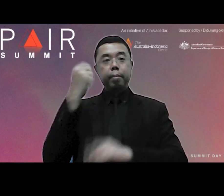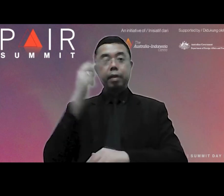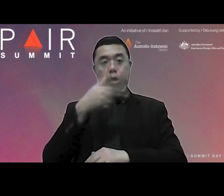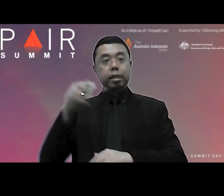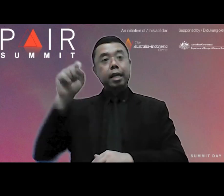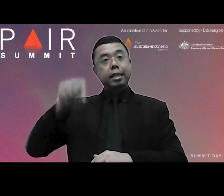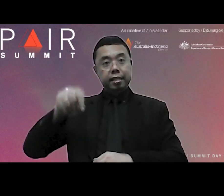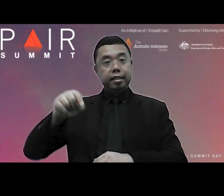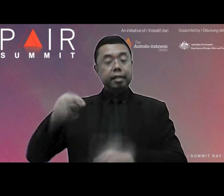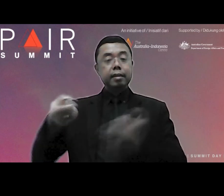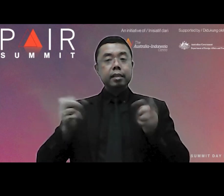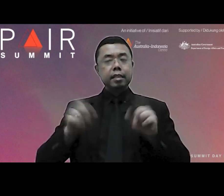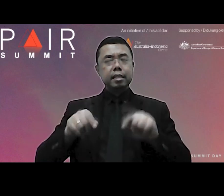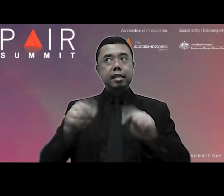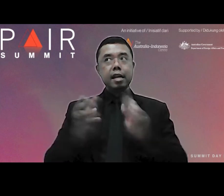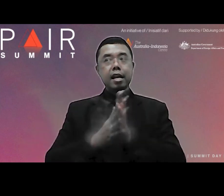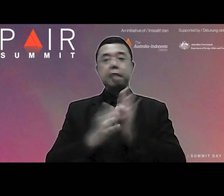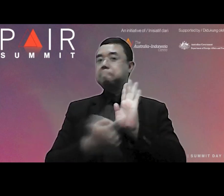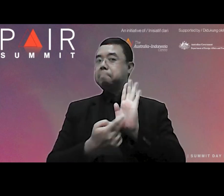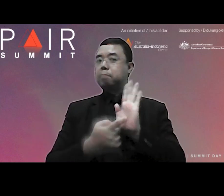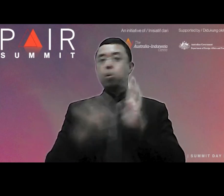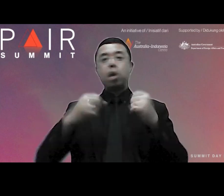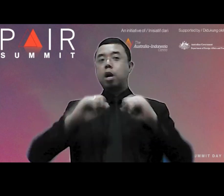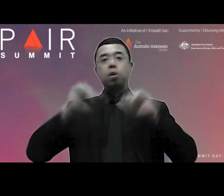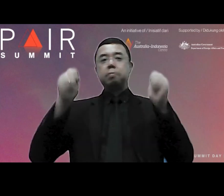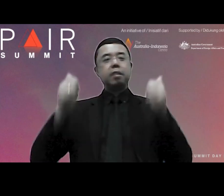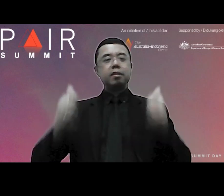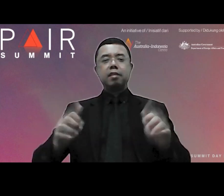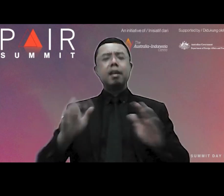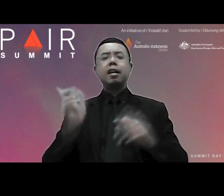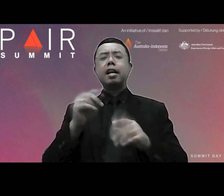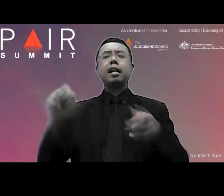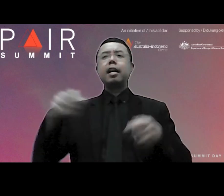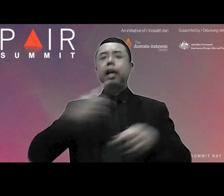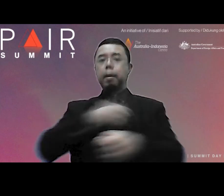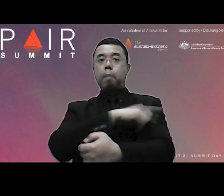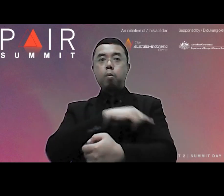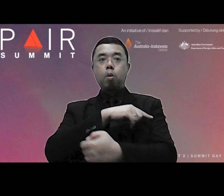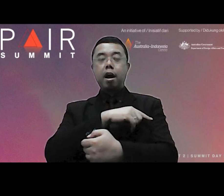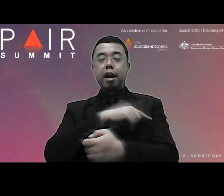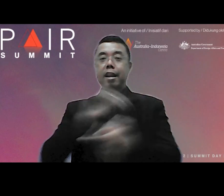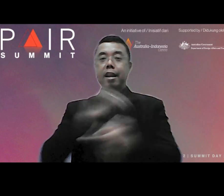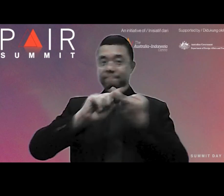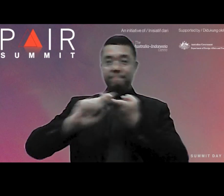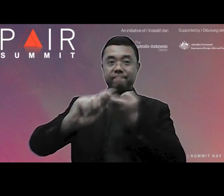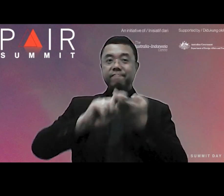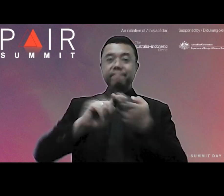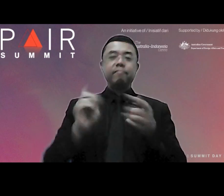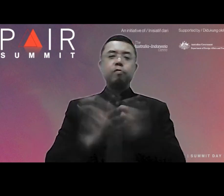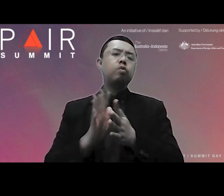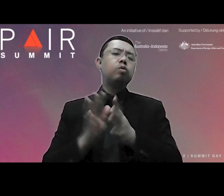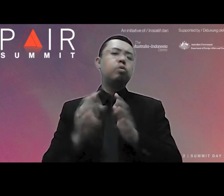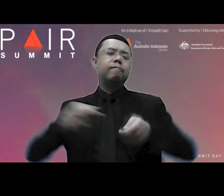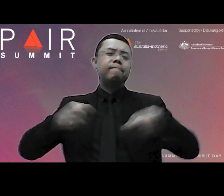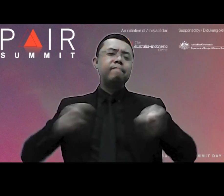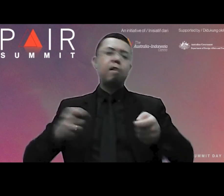our partners to really pivot and respond to what has been an urgent crisis. And the findings of these projects, as we've